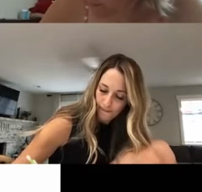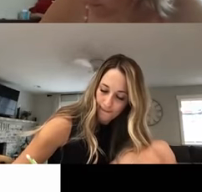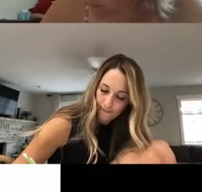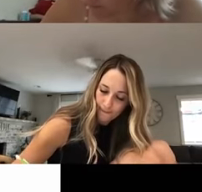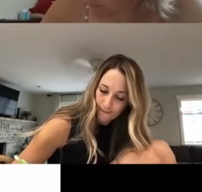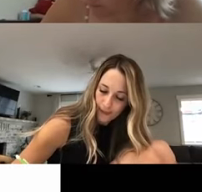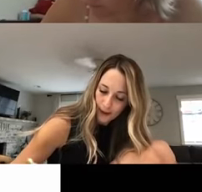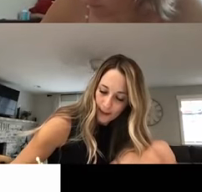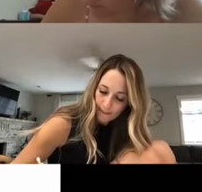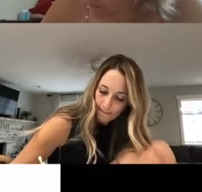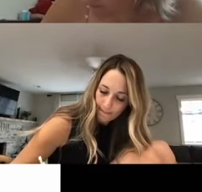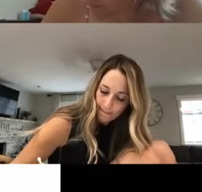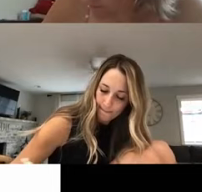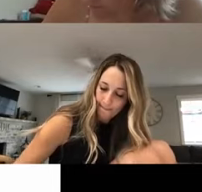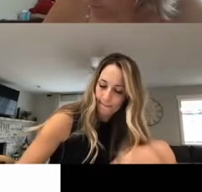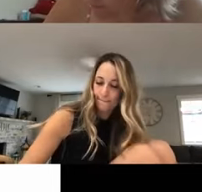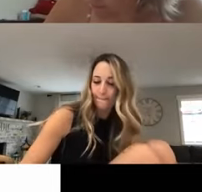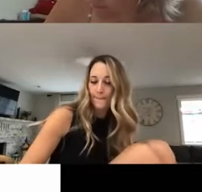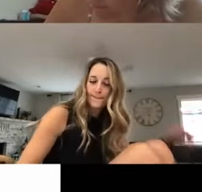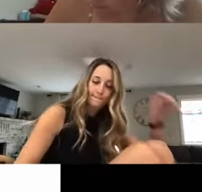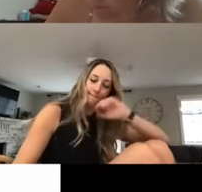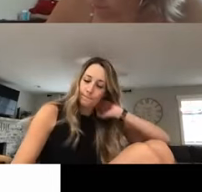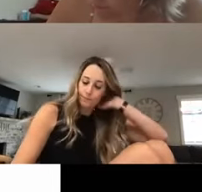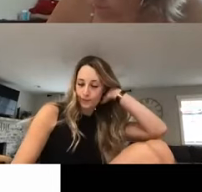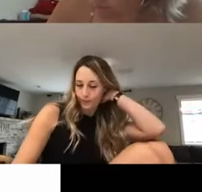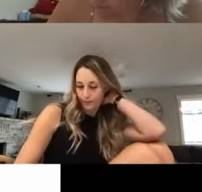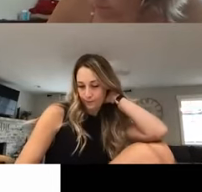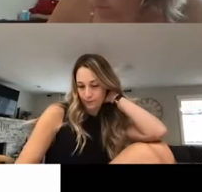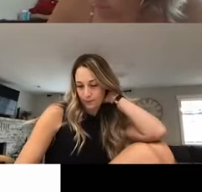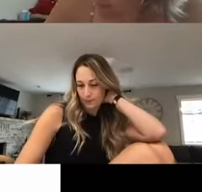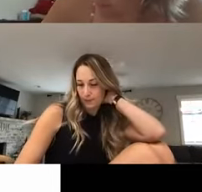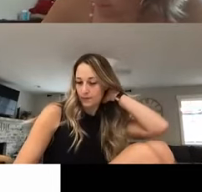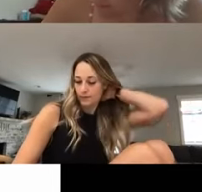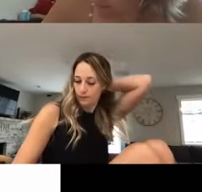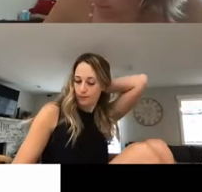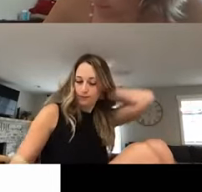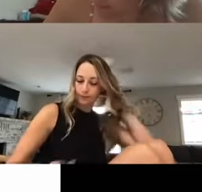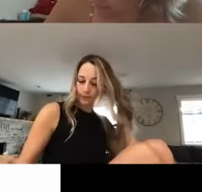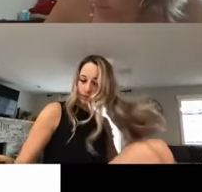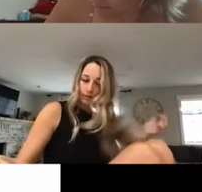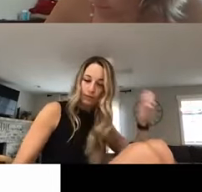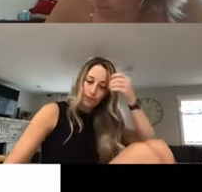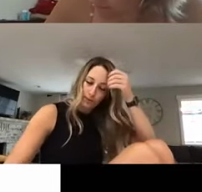right, and that's pretty much how this works. Right, so let's talk about transcription.